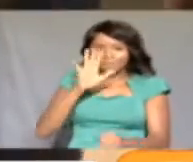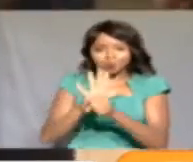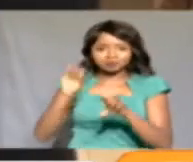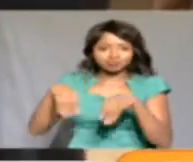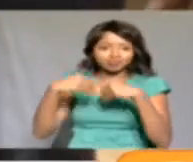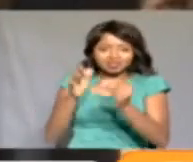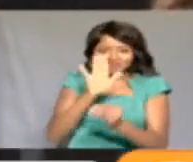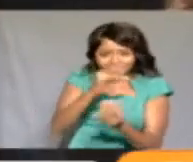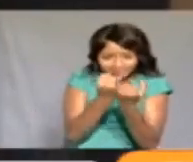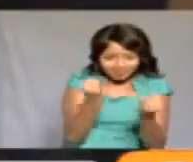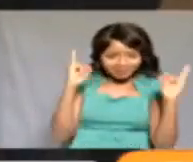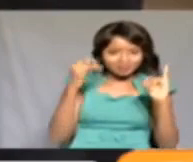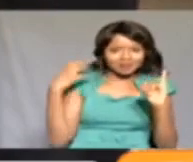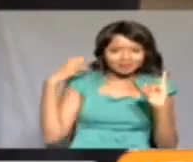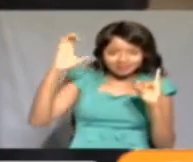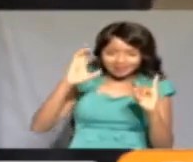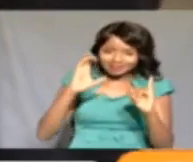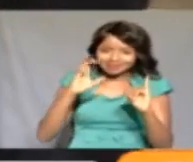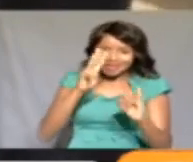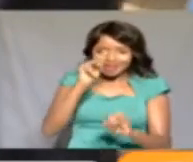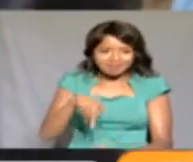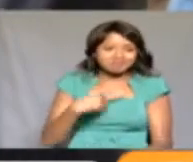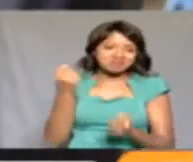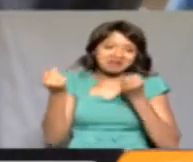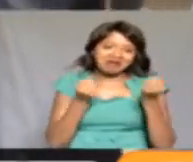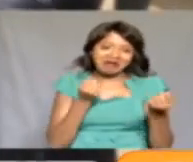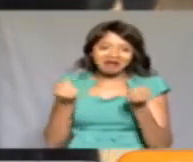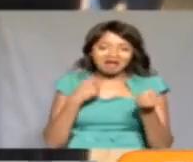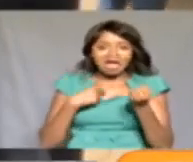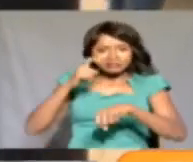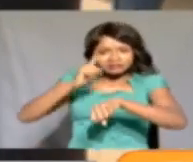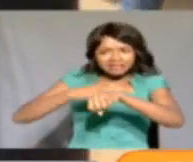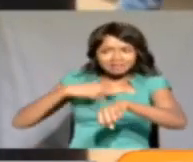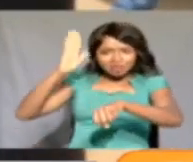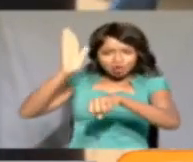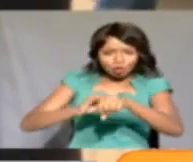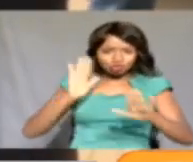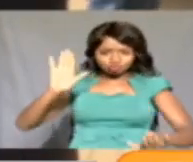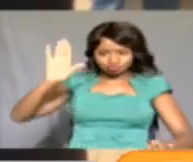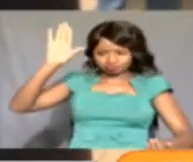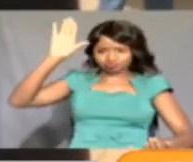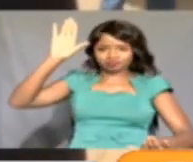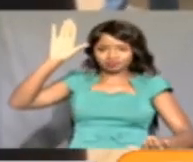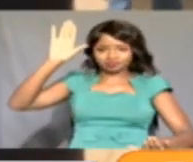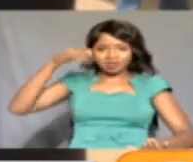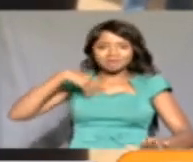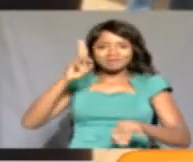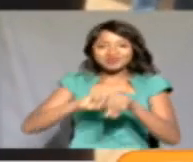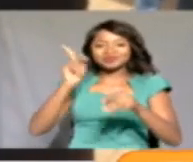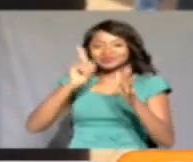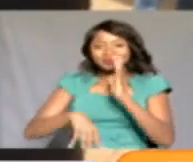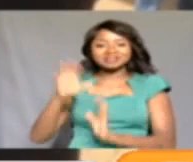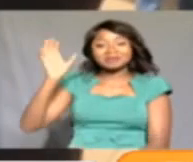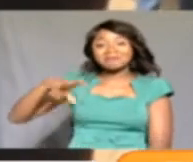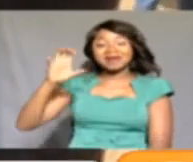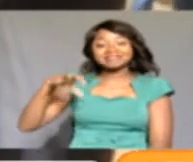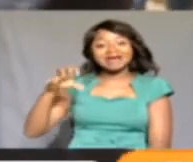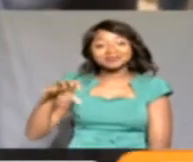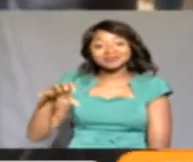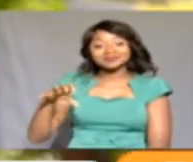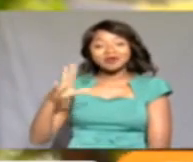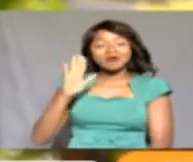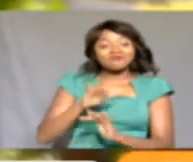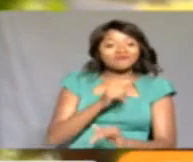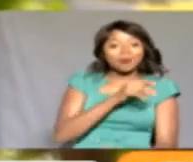buy the independent MP a car. When I was coming to be sworn in, I used the Nissan from Maua to this